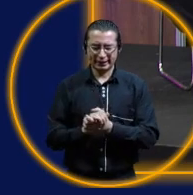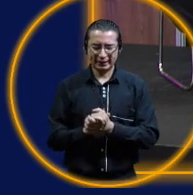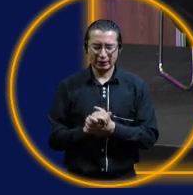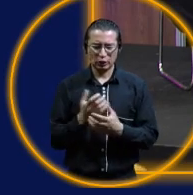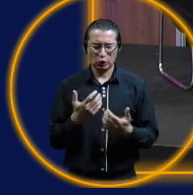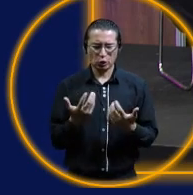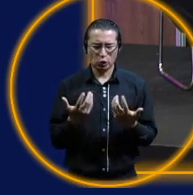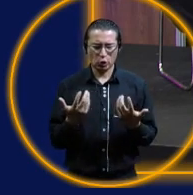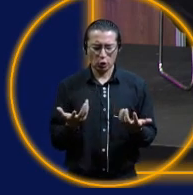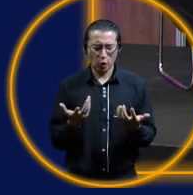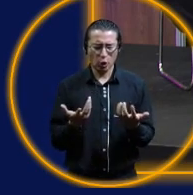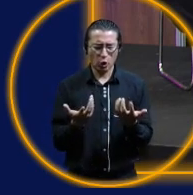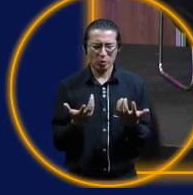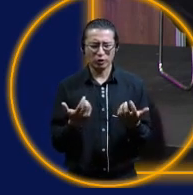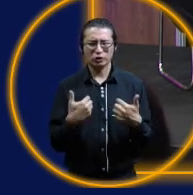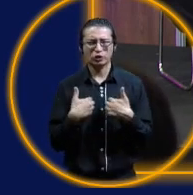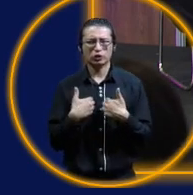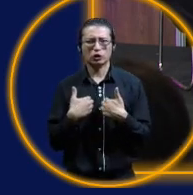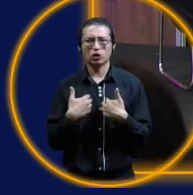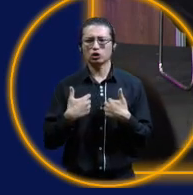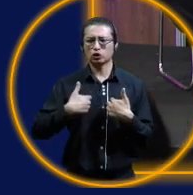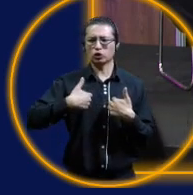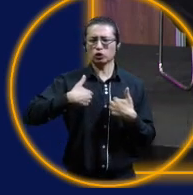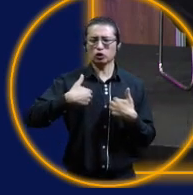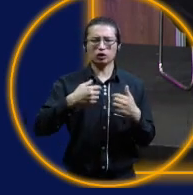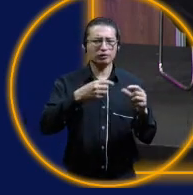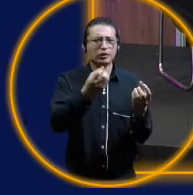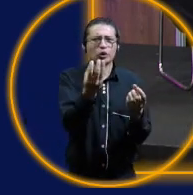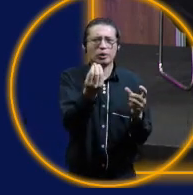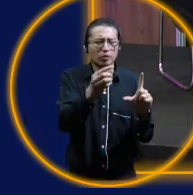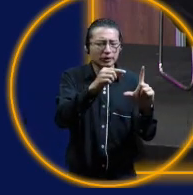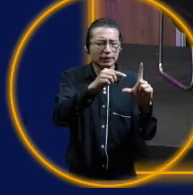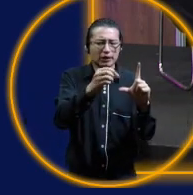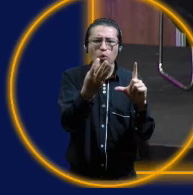give myself that credit, because the numbers, they will